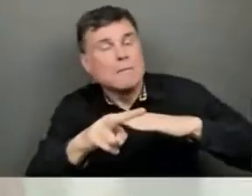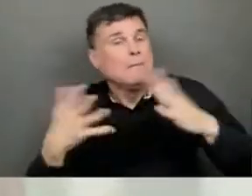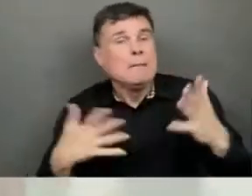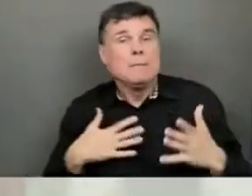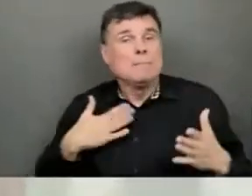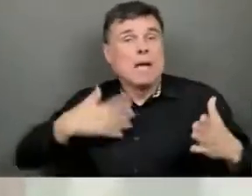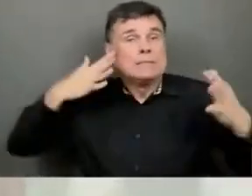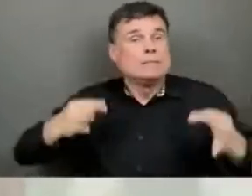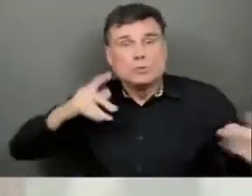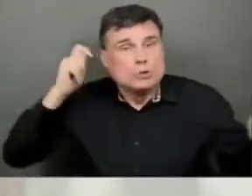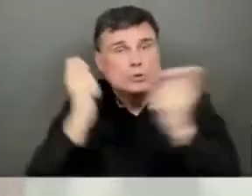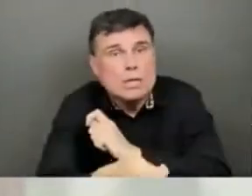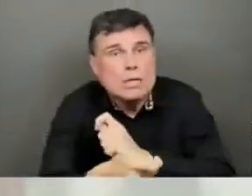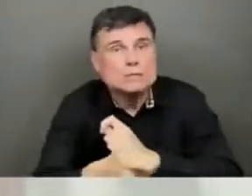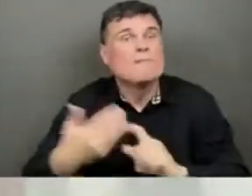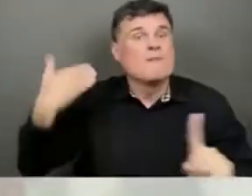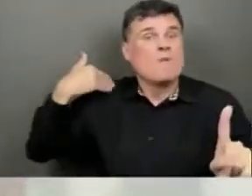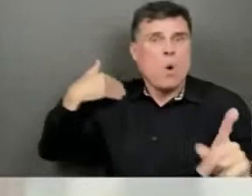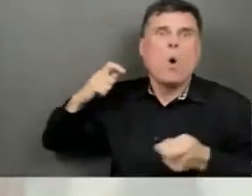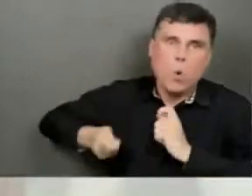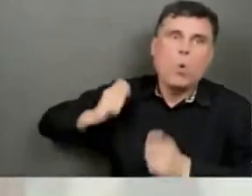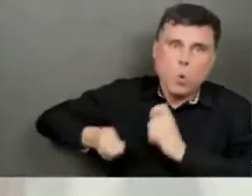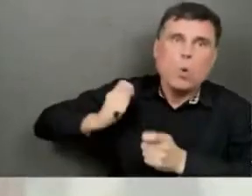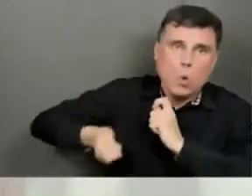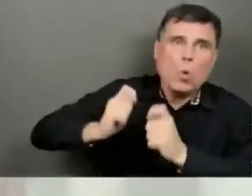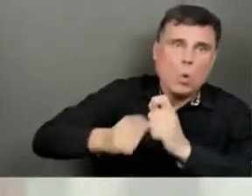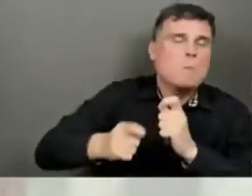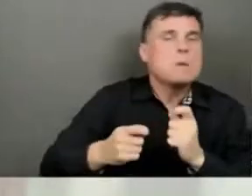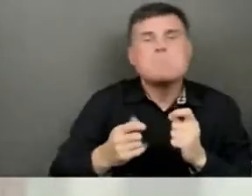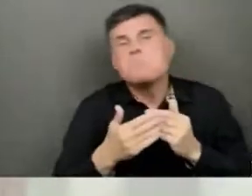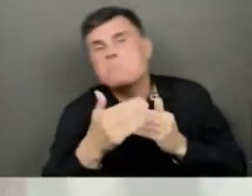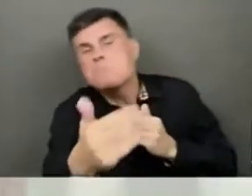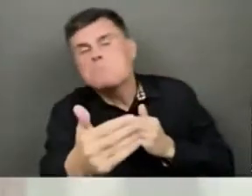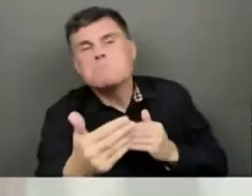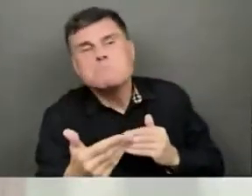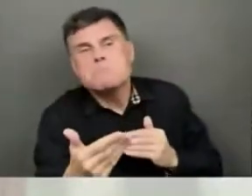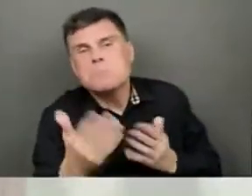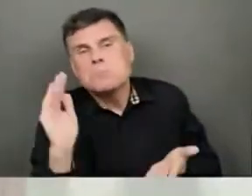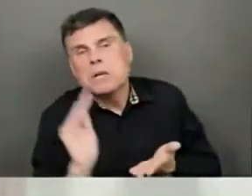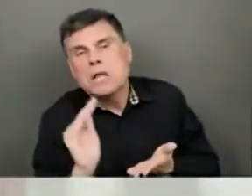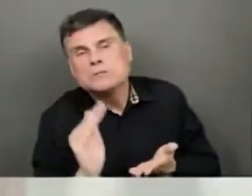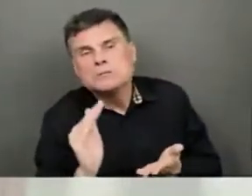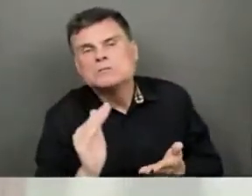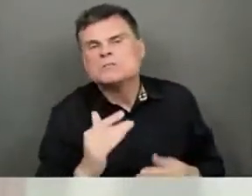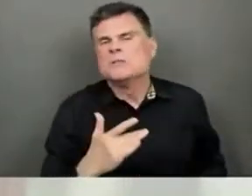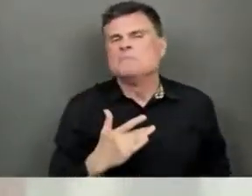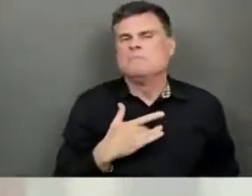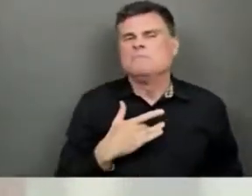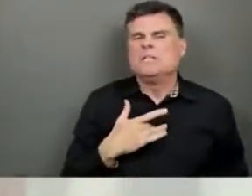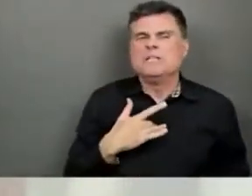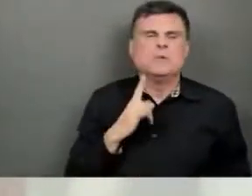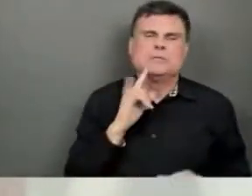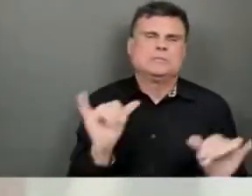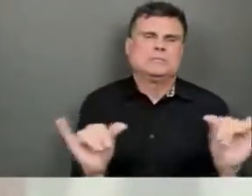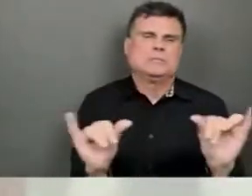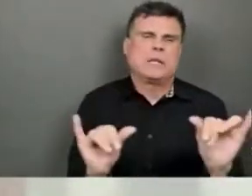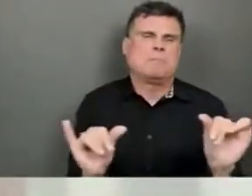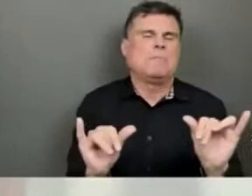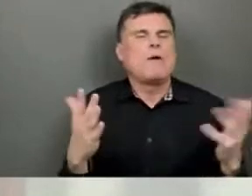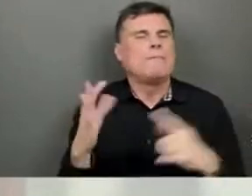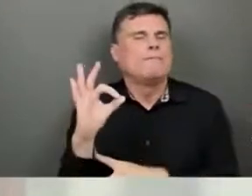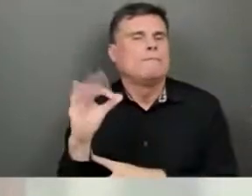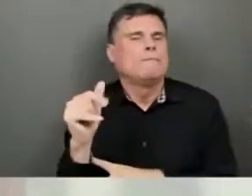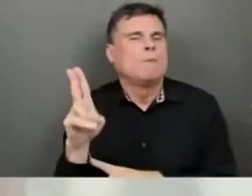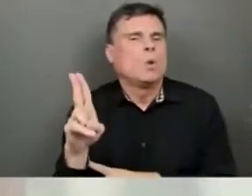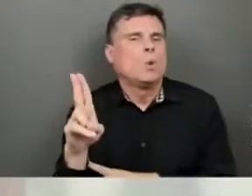changed. That we'll likely do similar to what we do for influenza, where broadly recommended, but really focus on those people